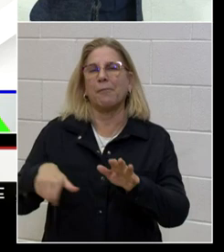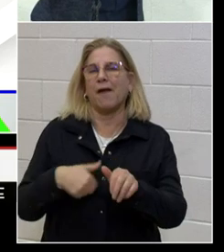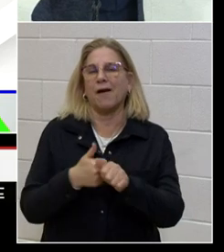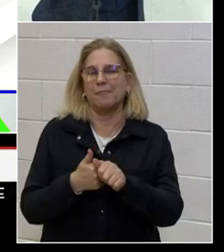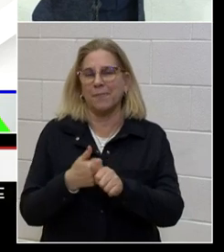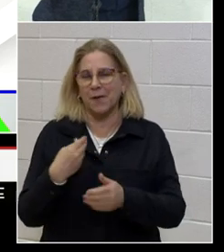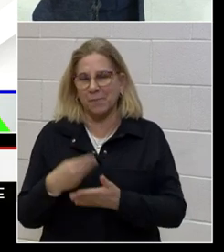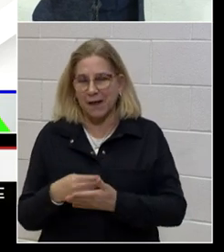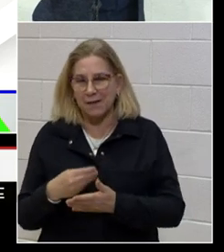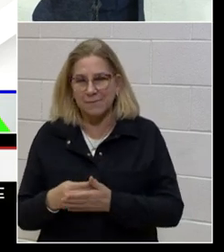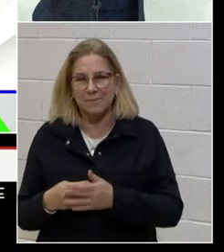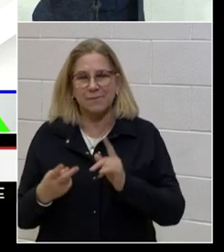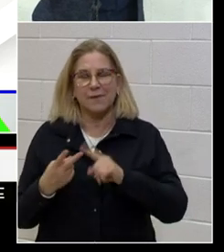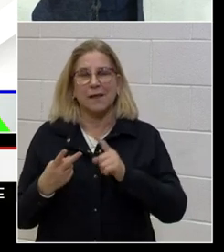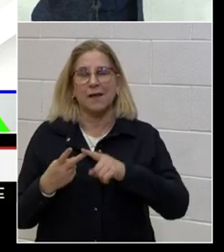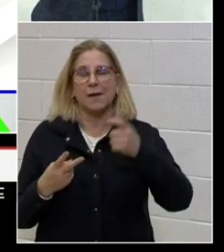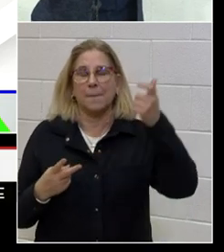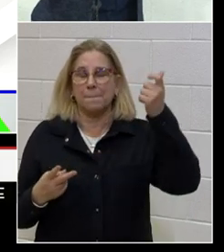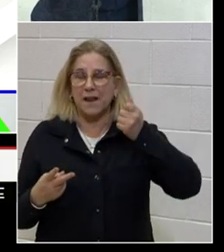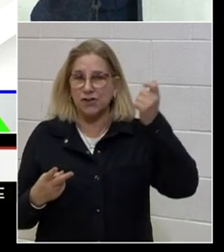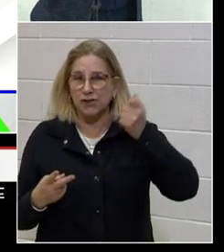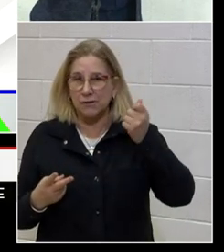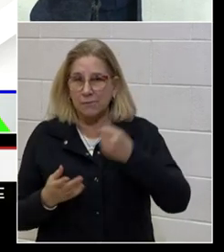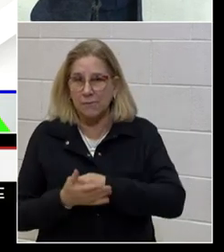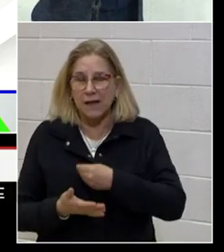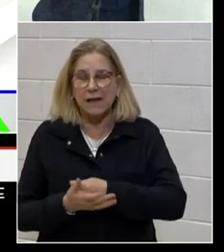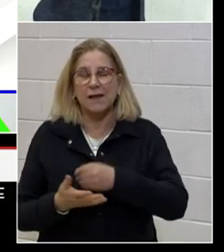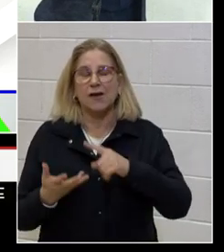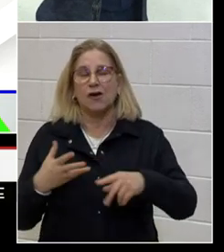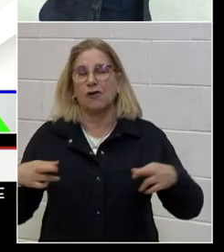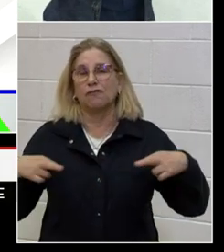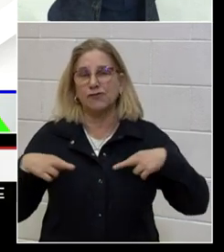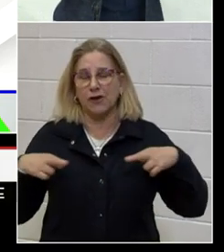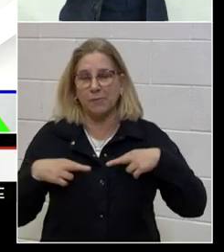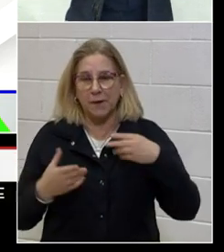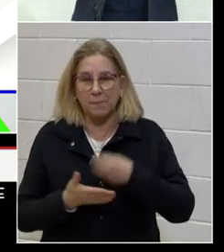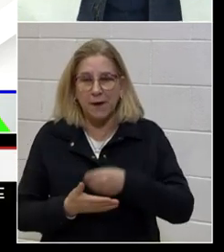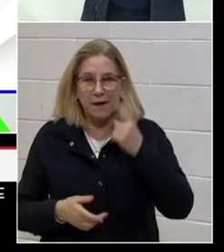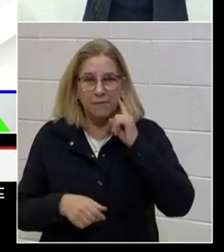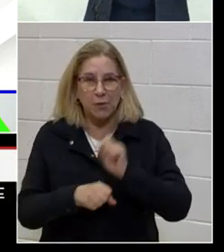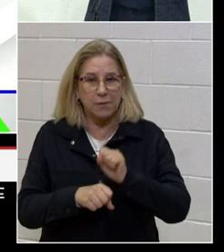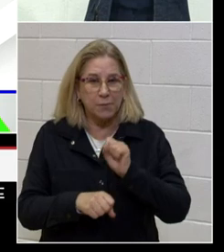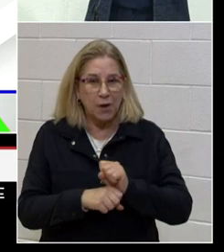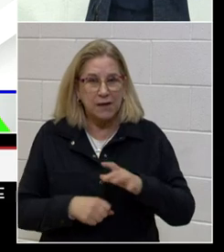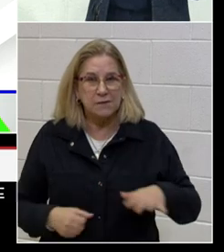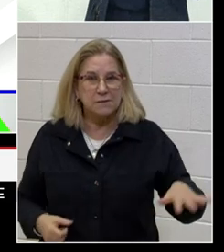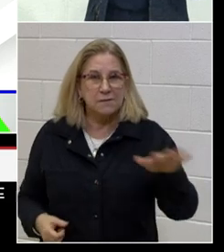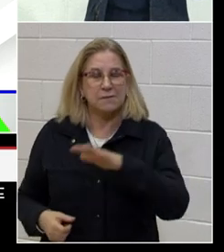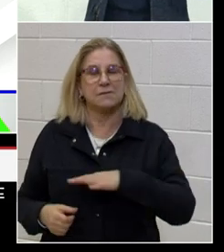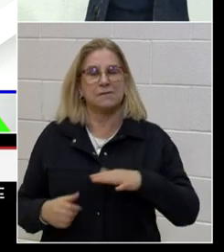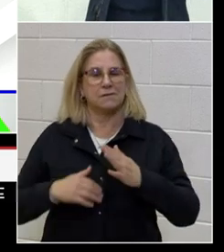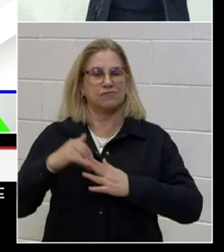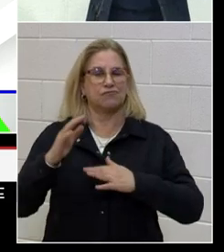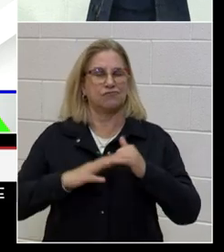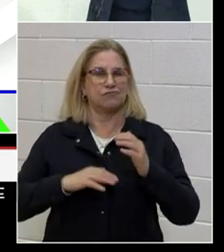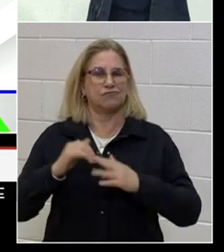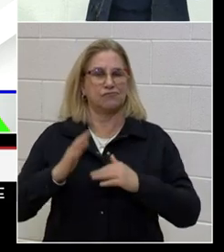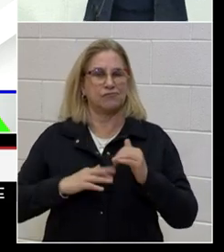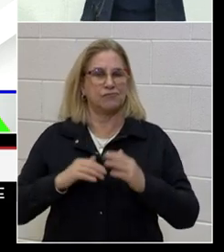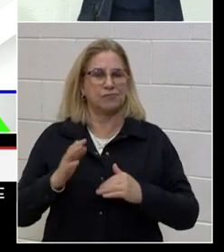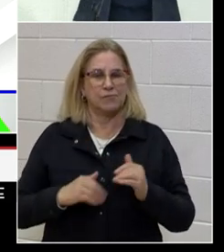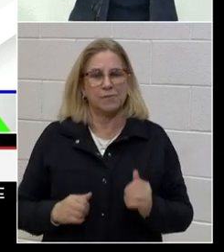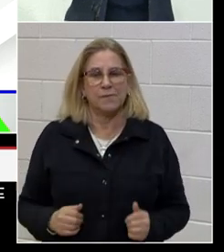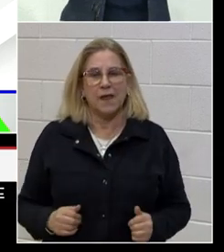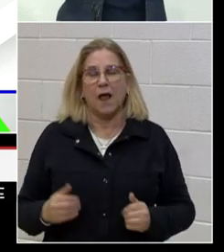health care. We don't have any retiree or pension liabilities, which means all